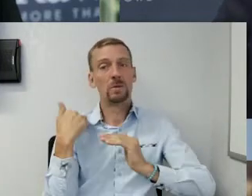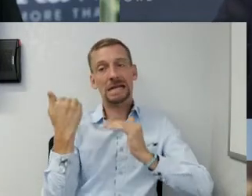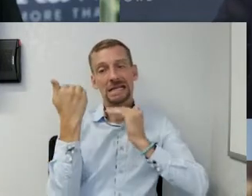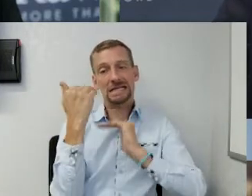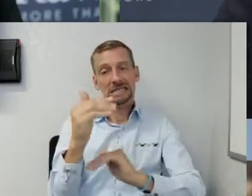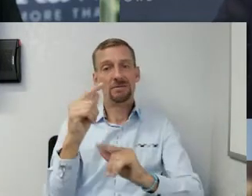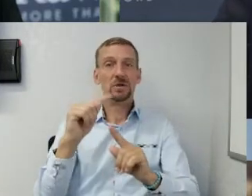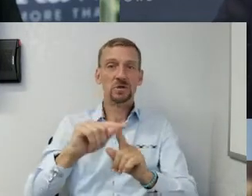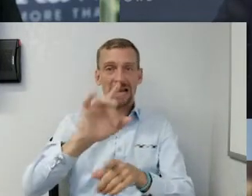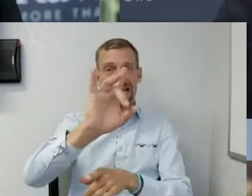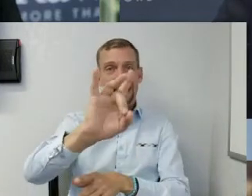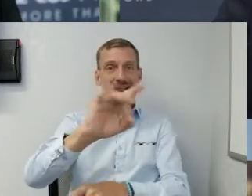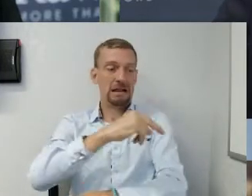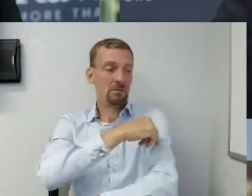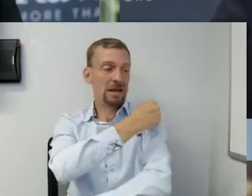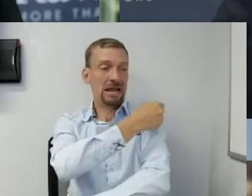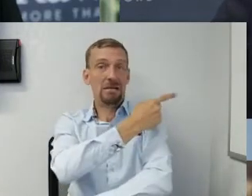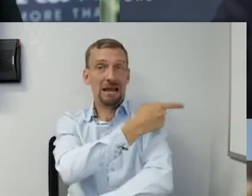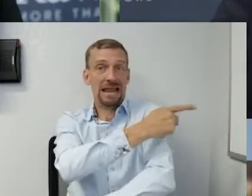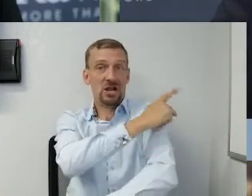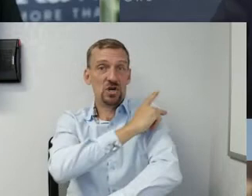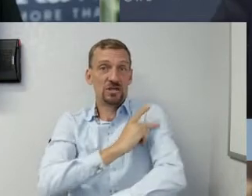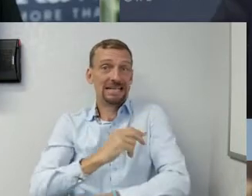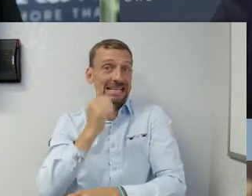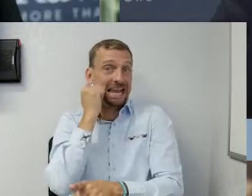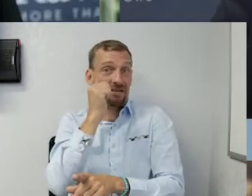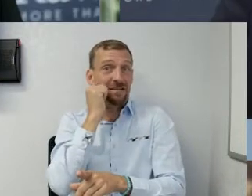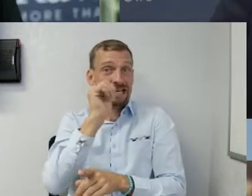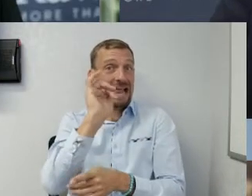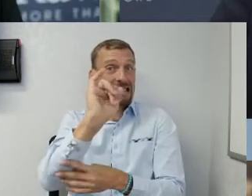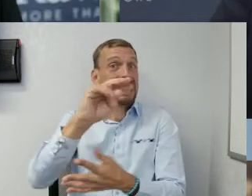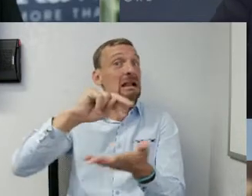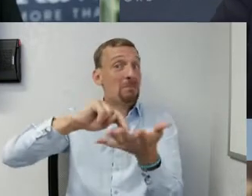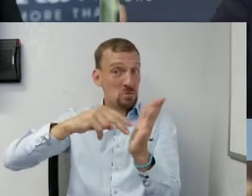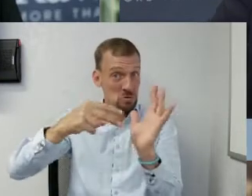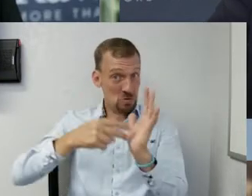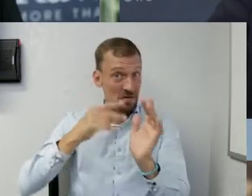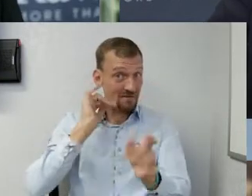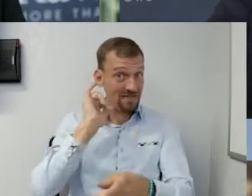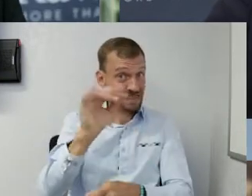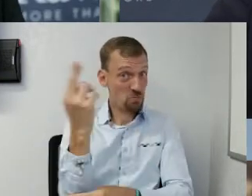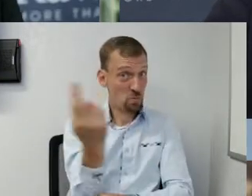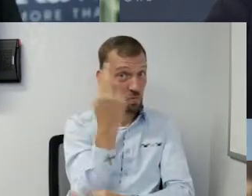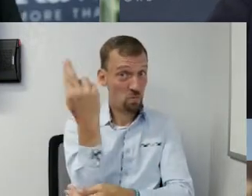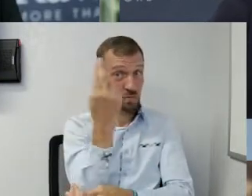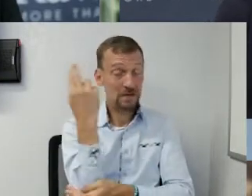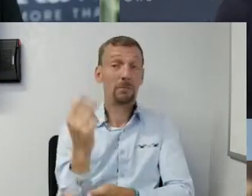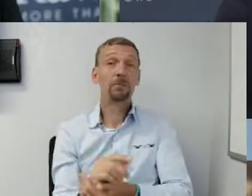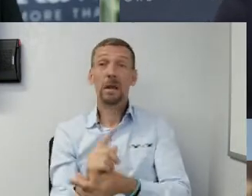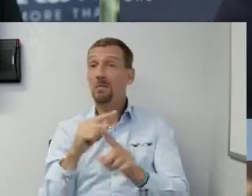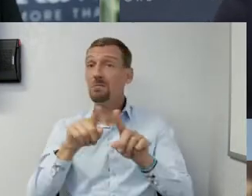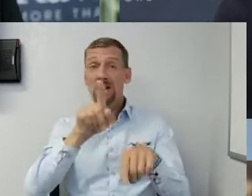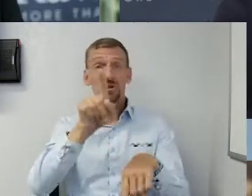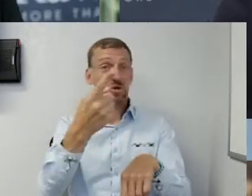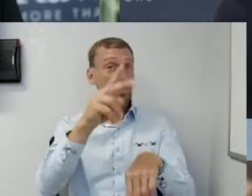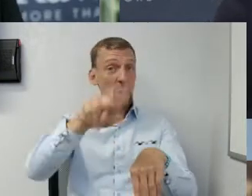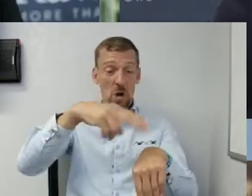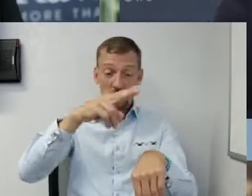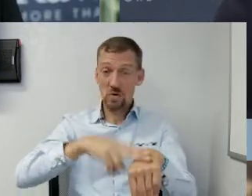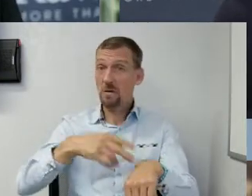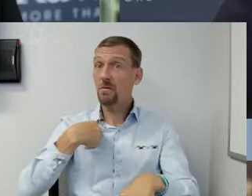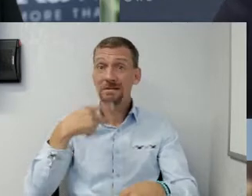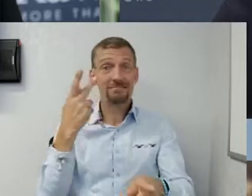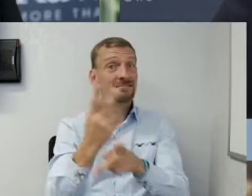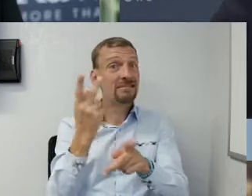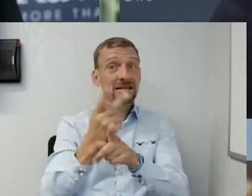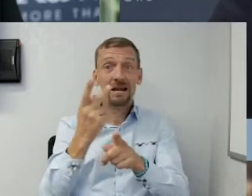that to roughly just 8 patients a day. That's being done purposely. But it's just the normal things that we take care of all the